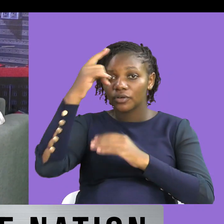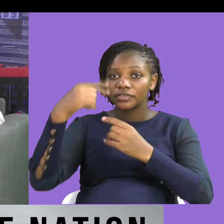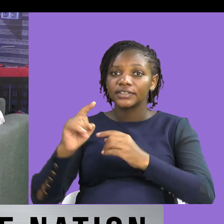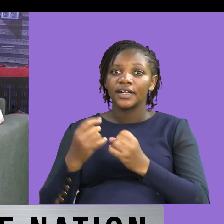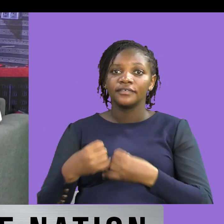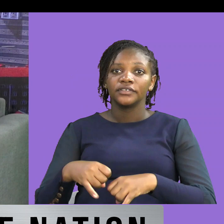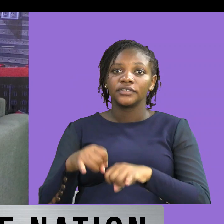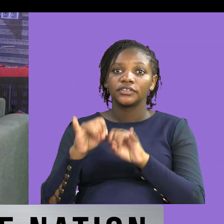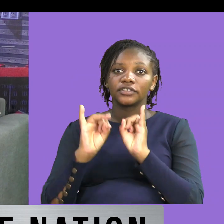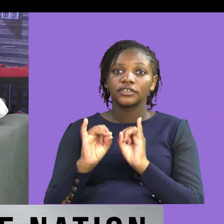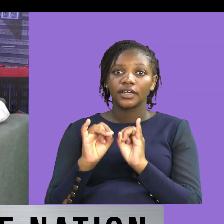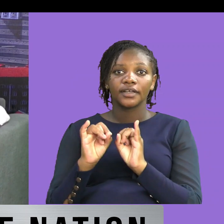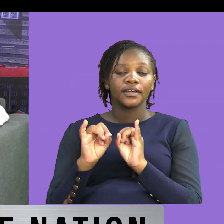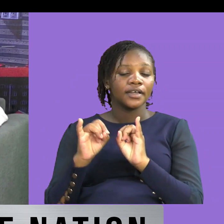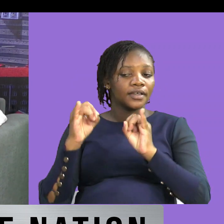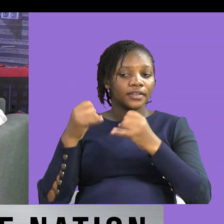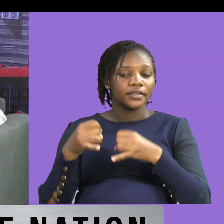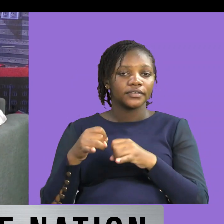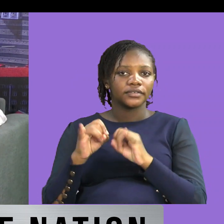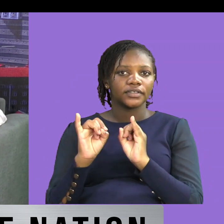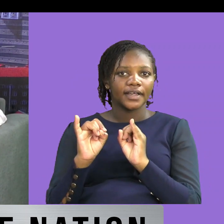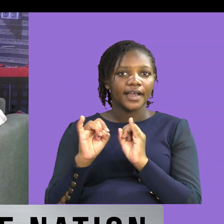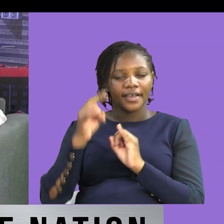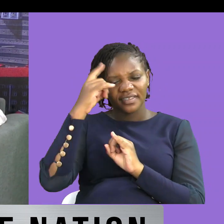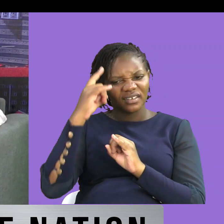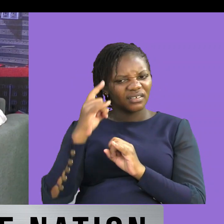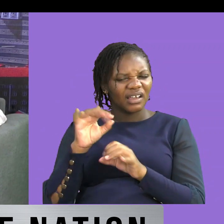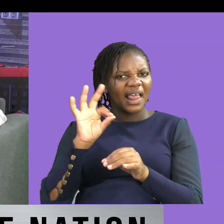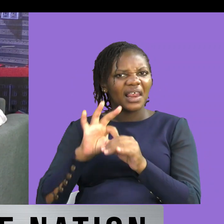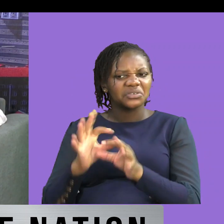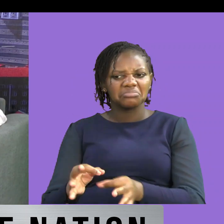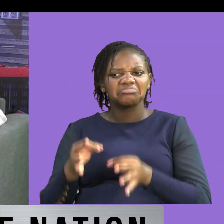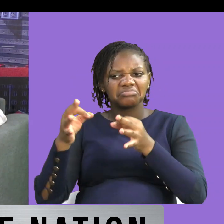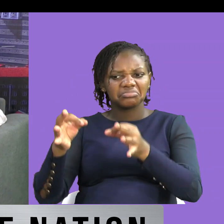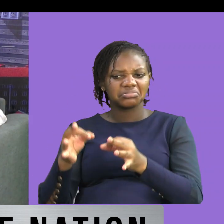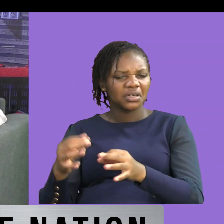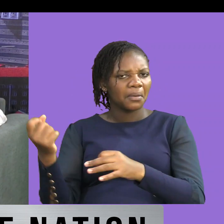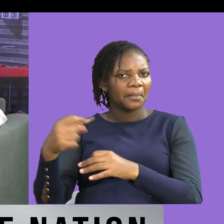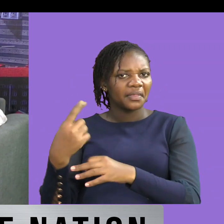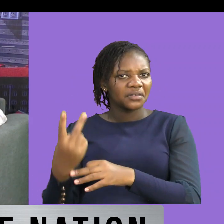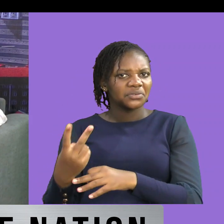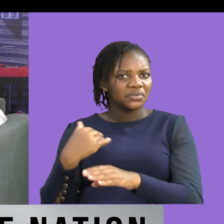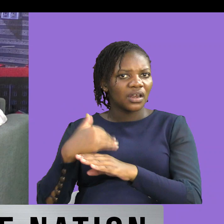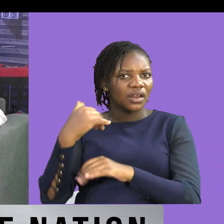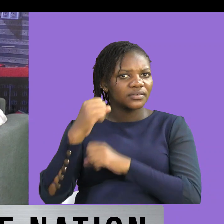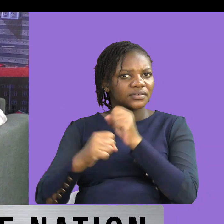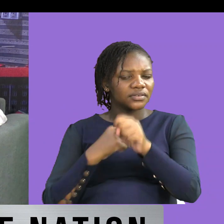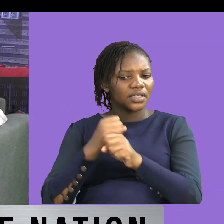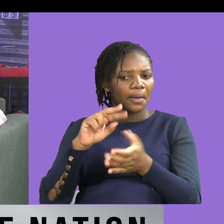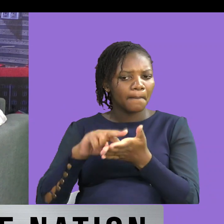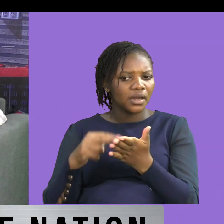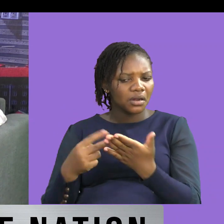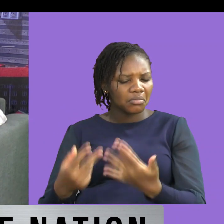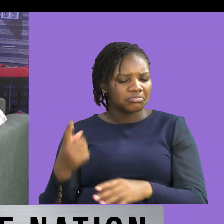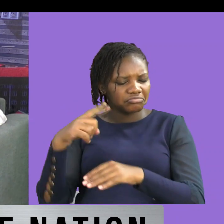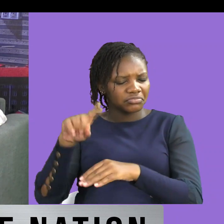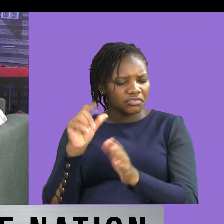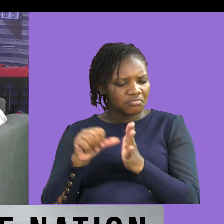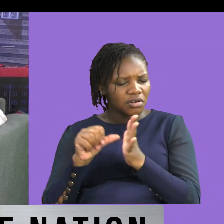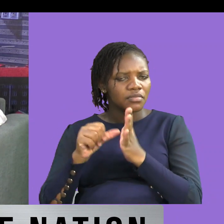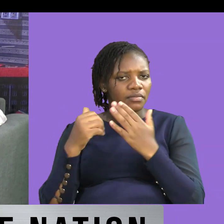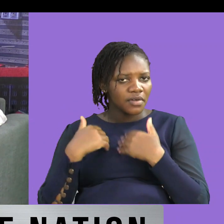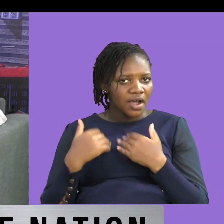to, they've taken that election, I think, to February, if I'm not wrong. Okay. So it really means that they are facing problems